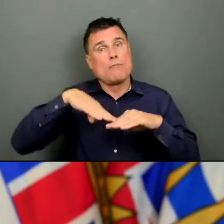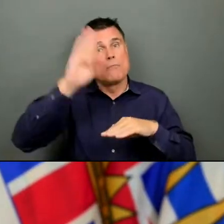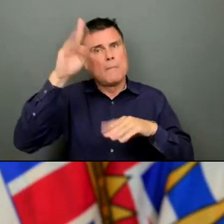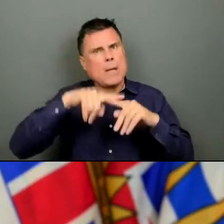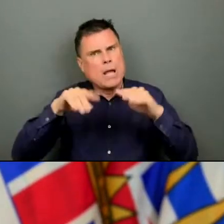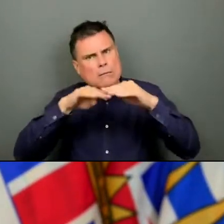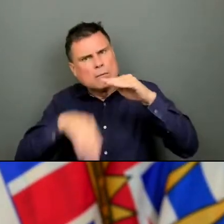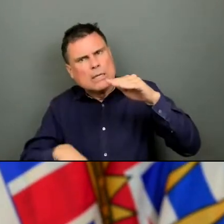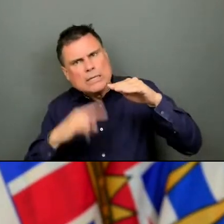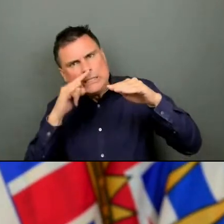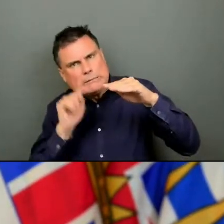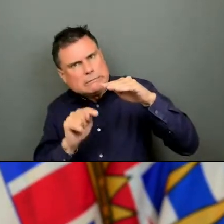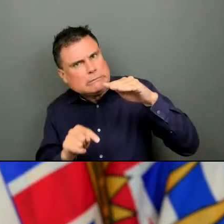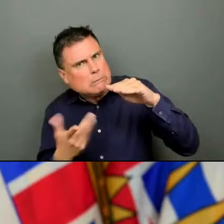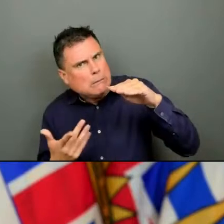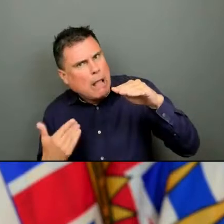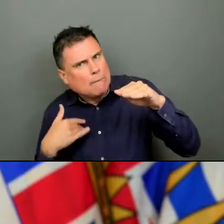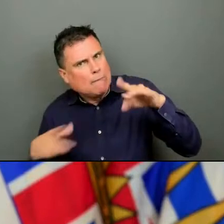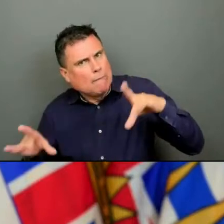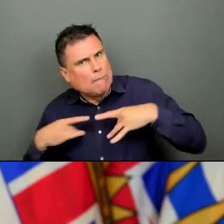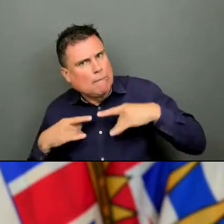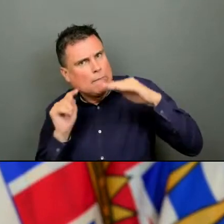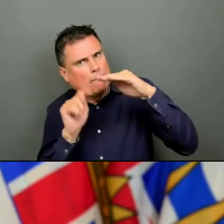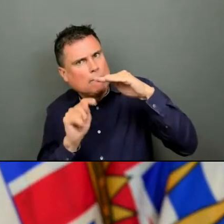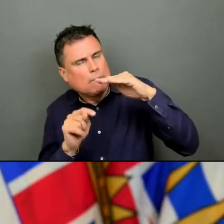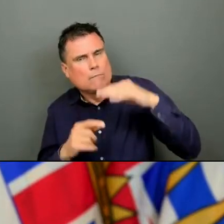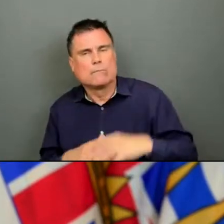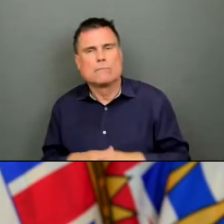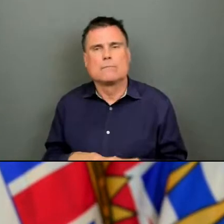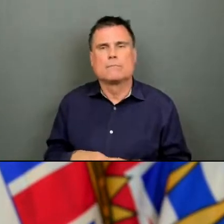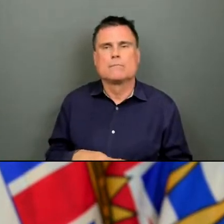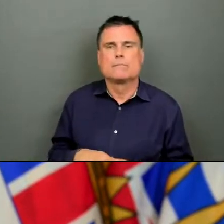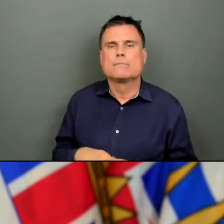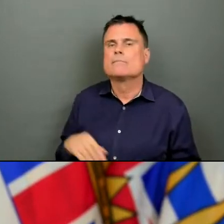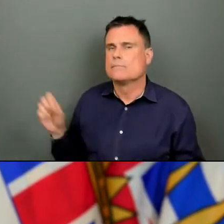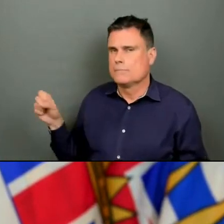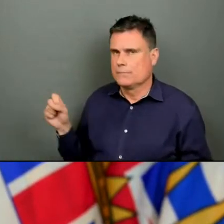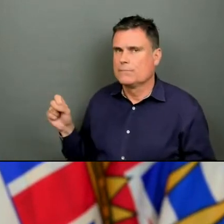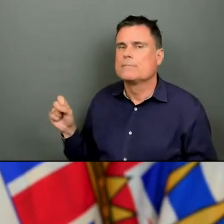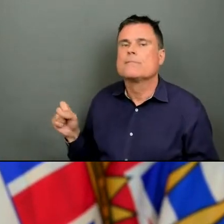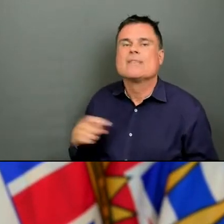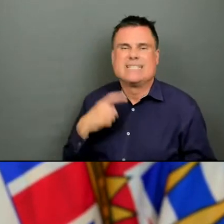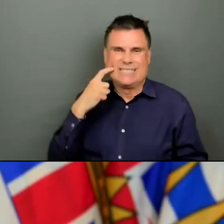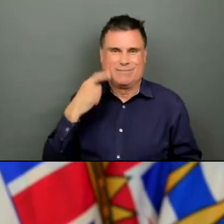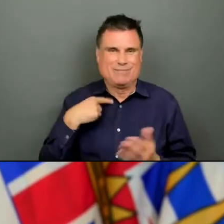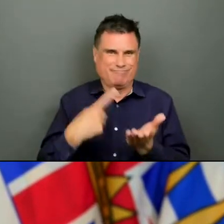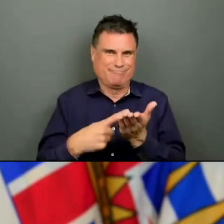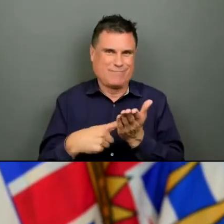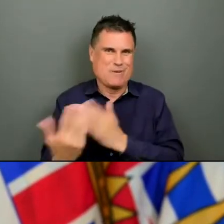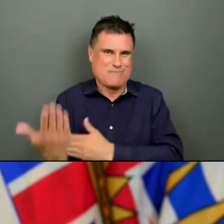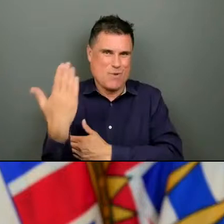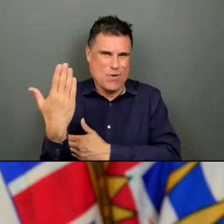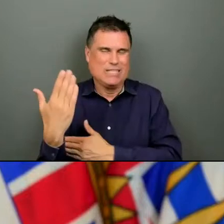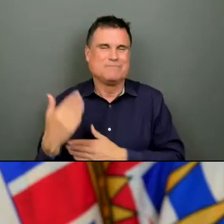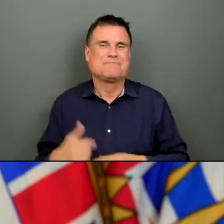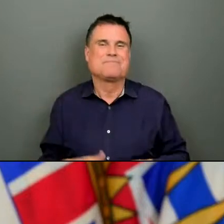risk? Yeah, so there's a couple of really good things that earlier today.